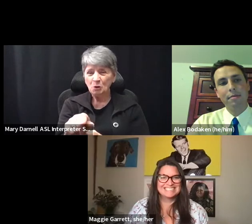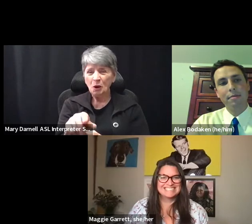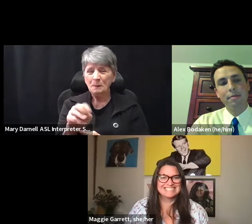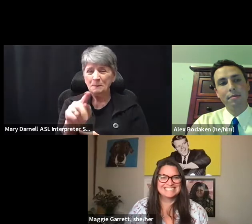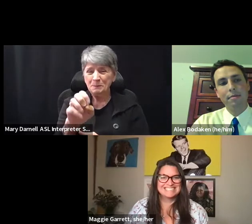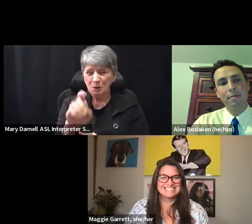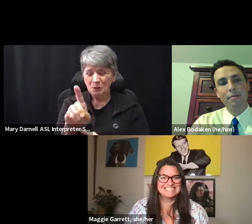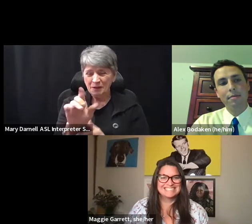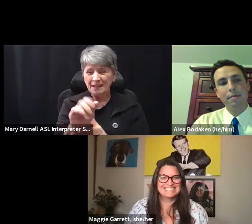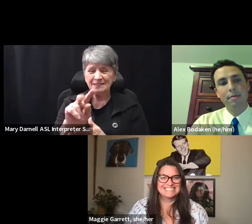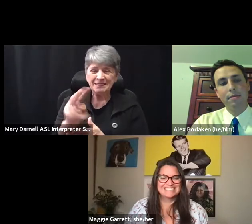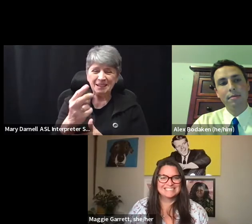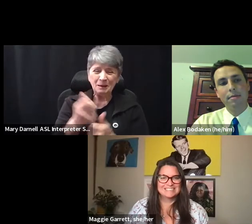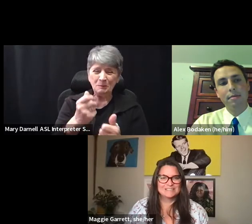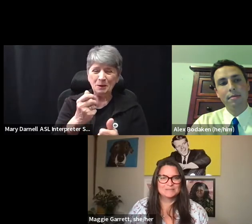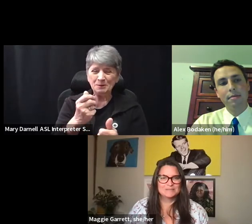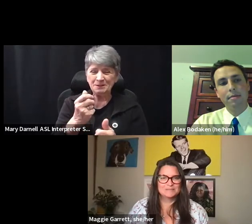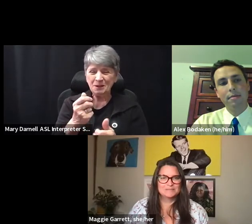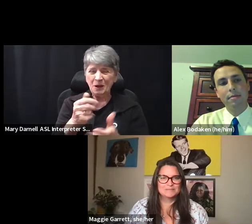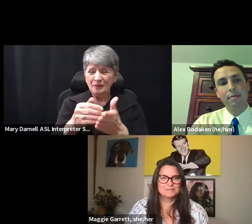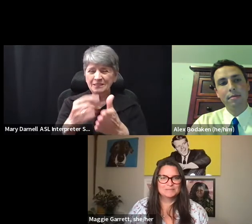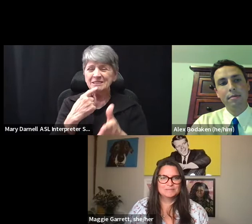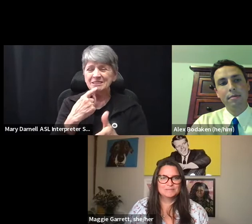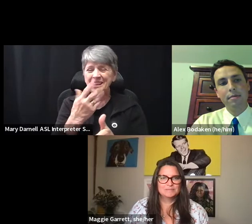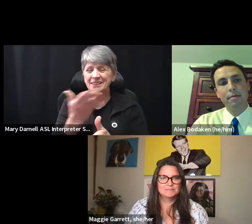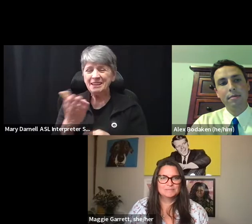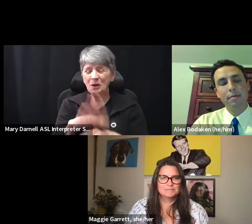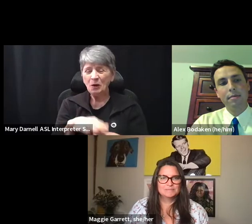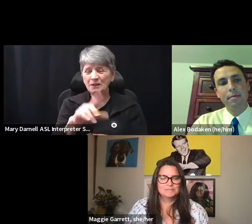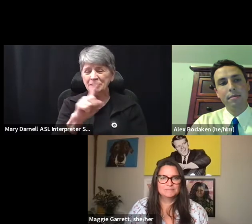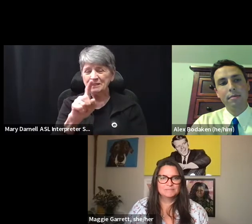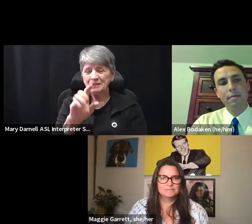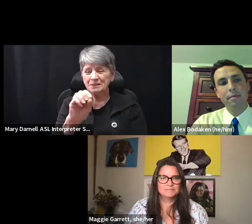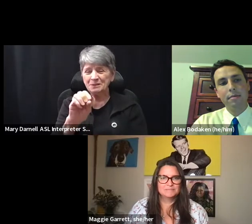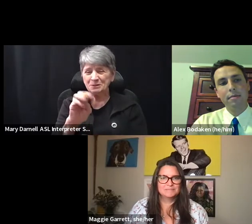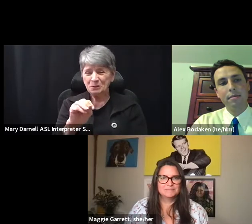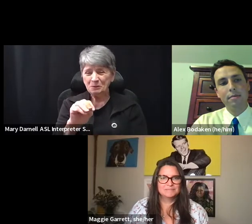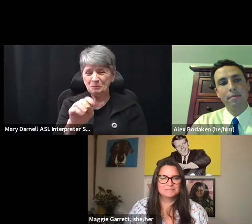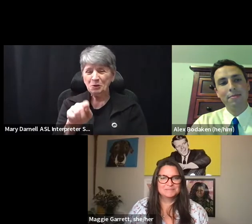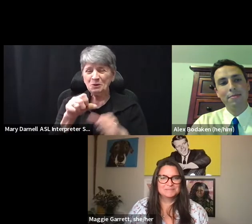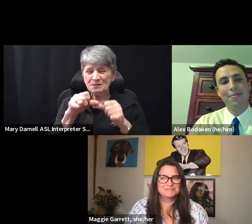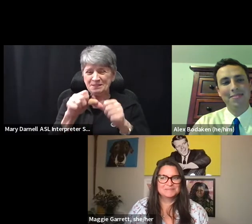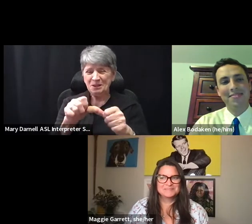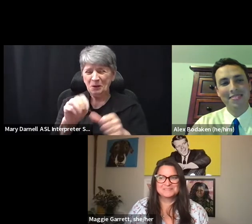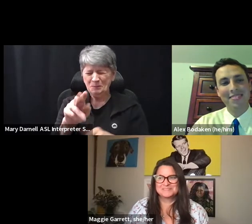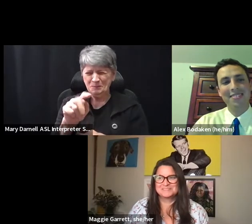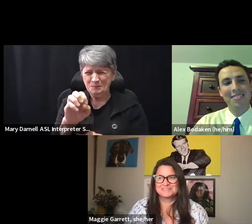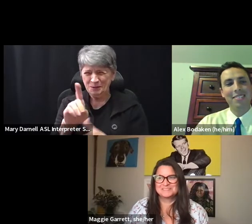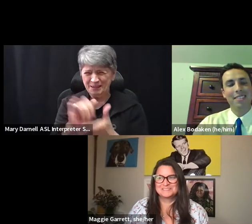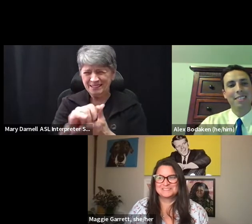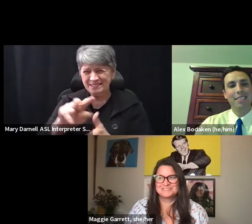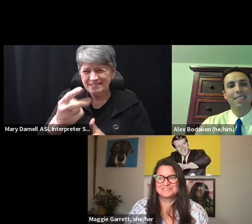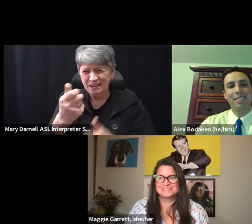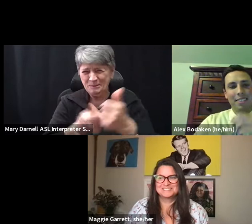think. So, oh. You're still muted. That's the first most popular thing to say.